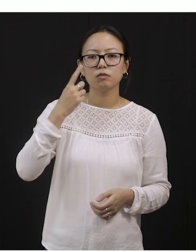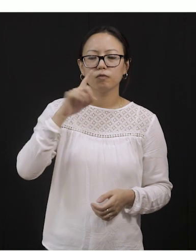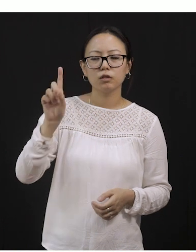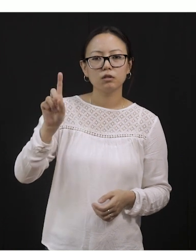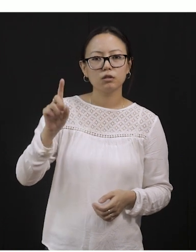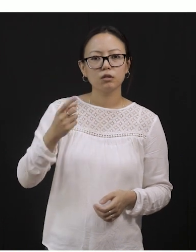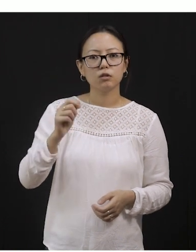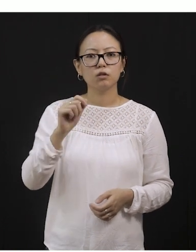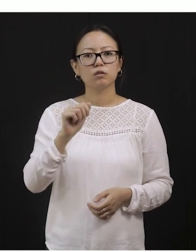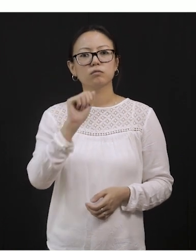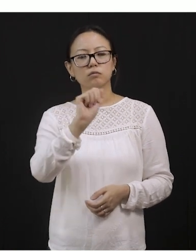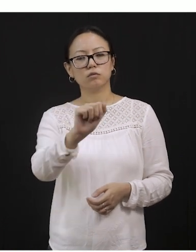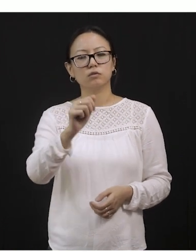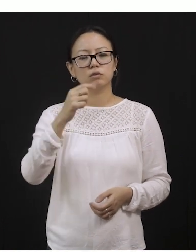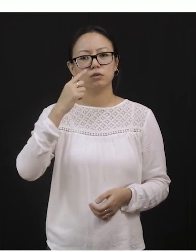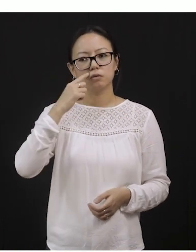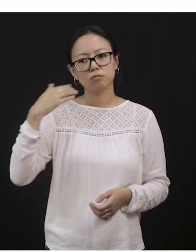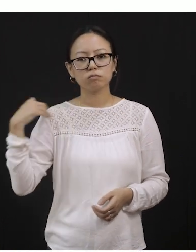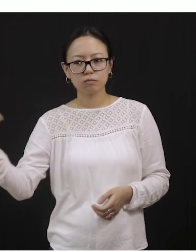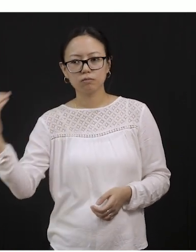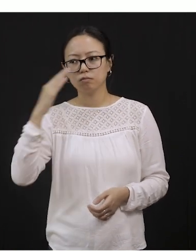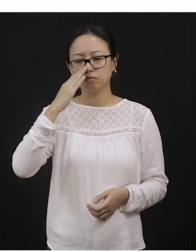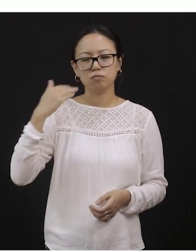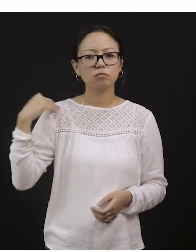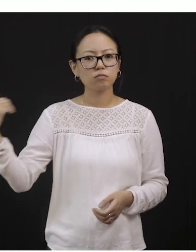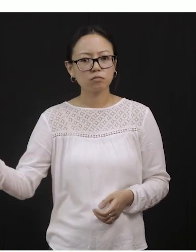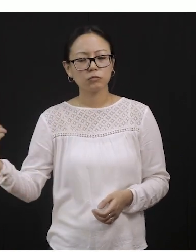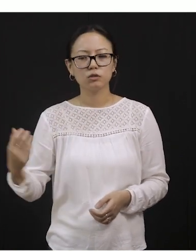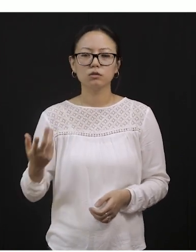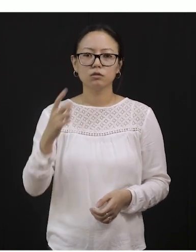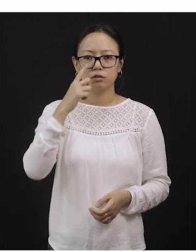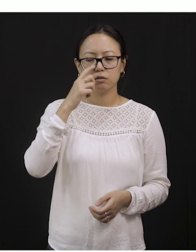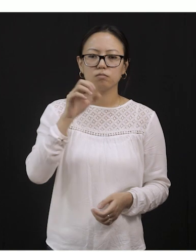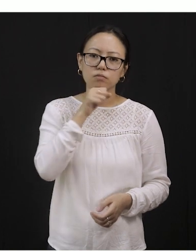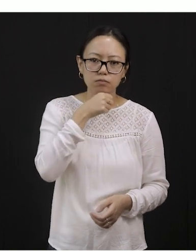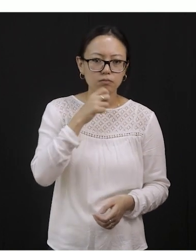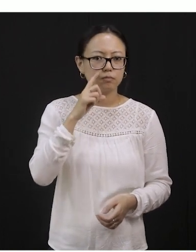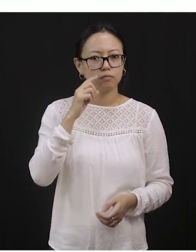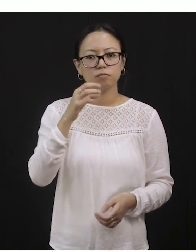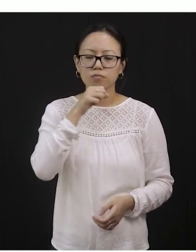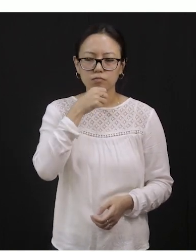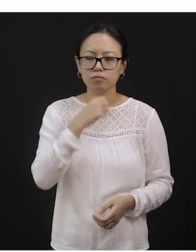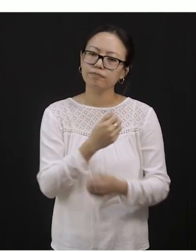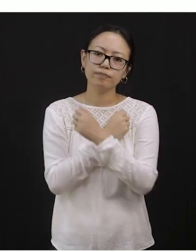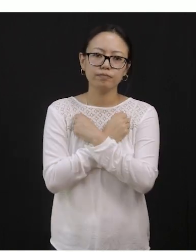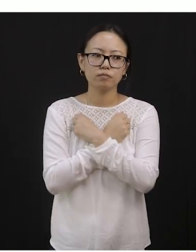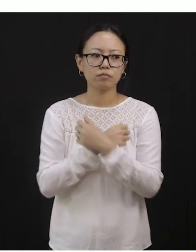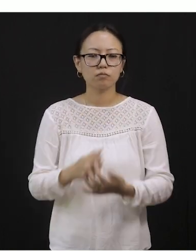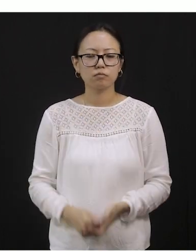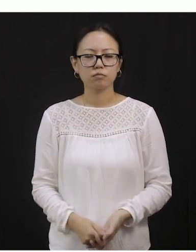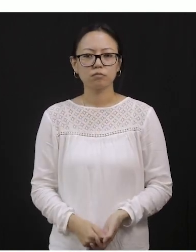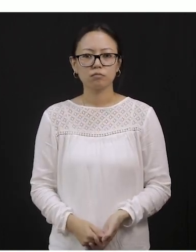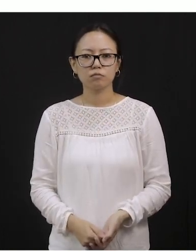our brother and sister, and also to love our grandfather and also our grandmother. All right. This is